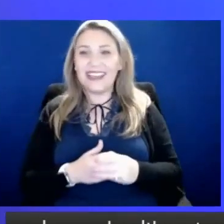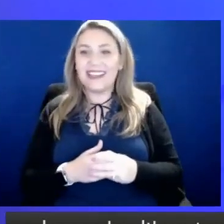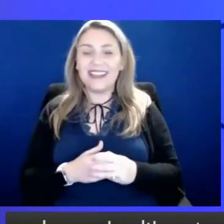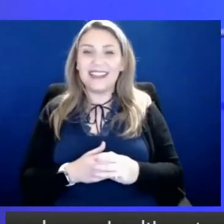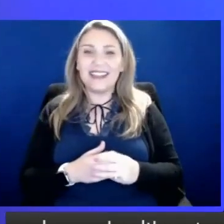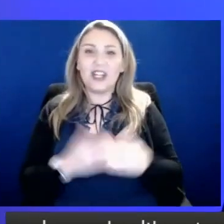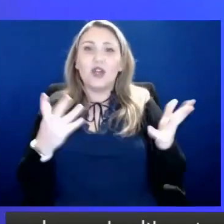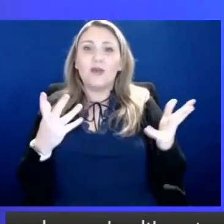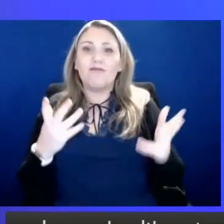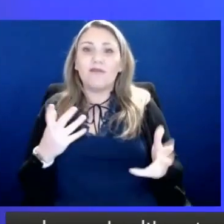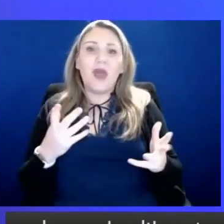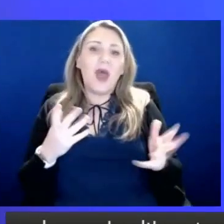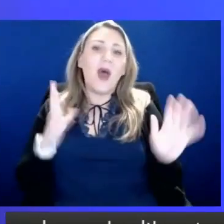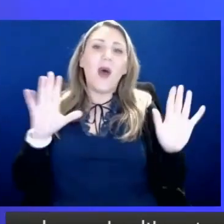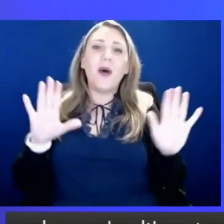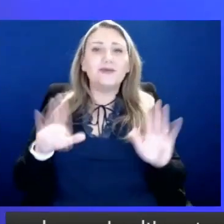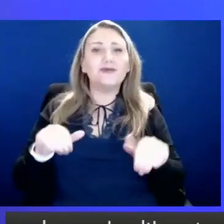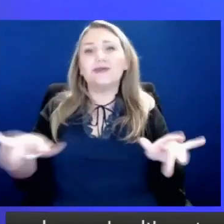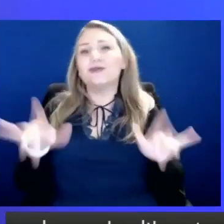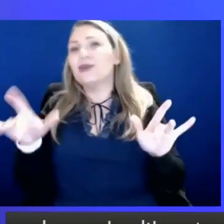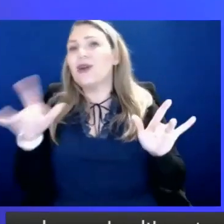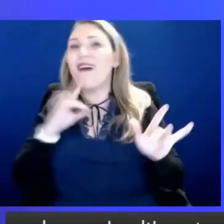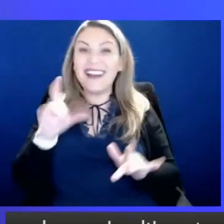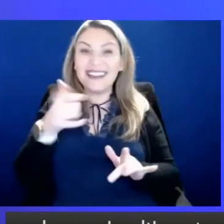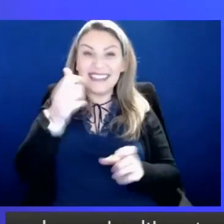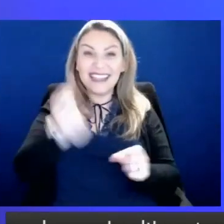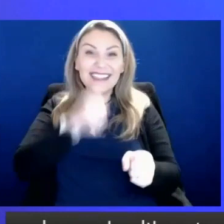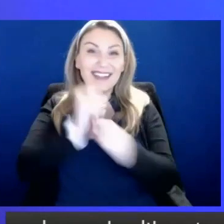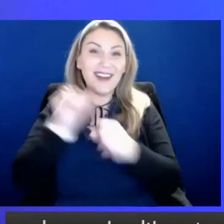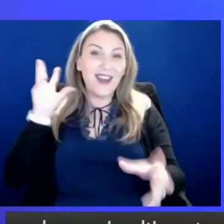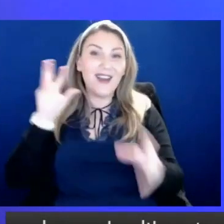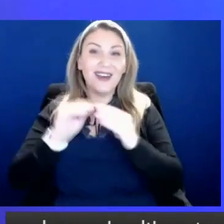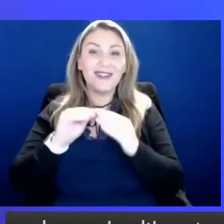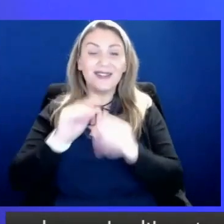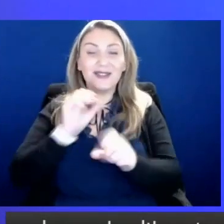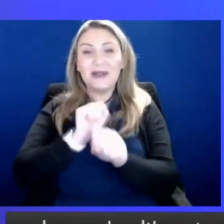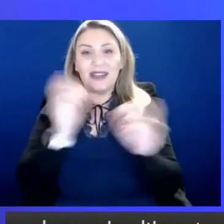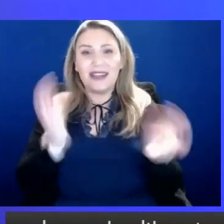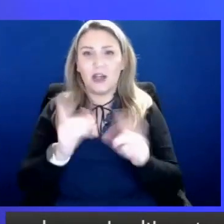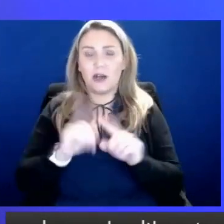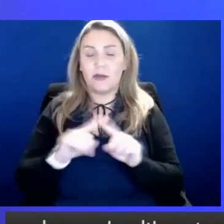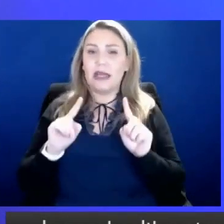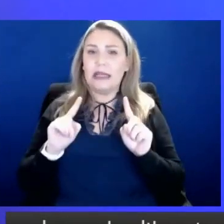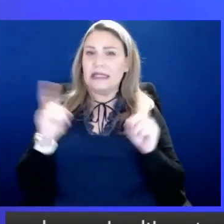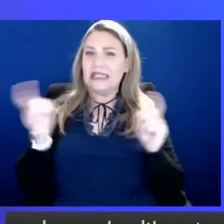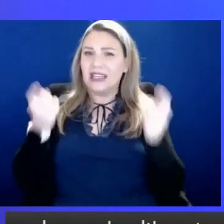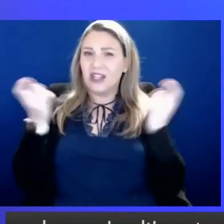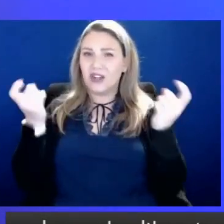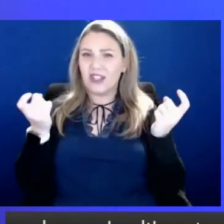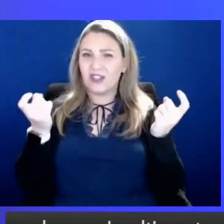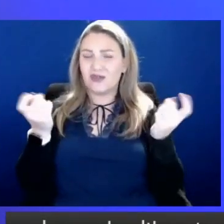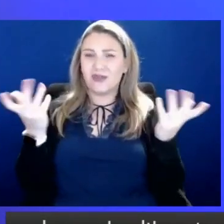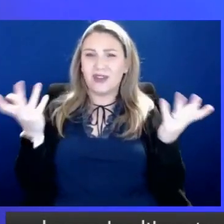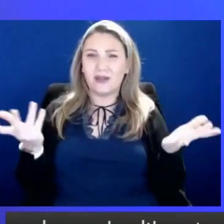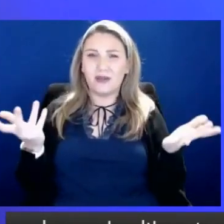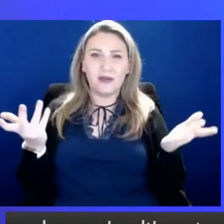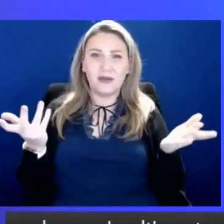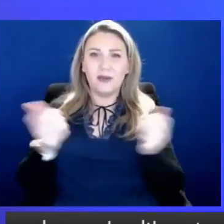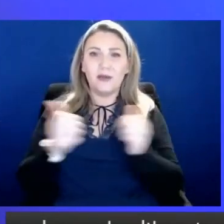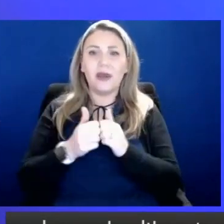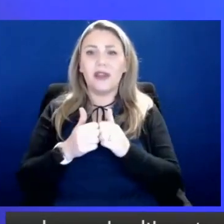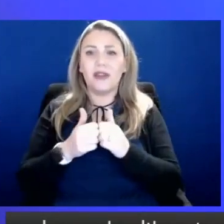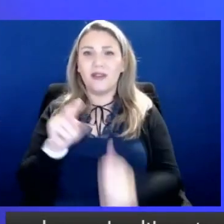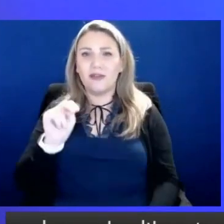I was like, oh, I've been here 10 years. I was so proud of that. But with the anniversary of like looking at November